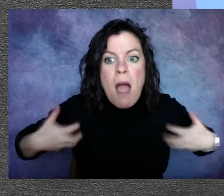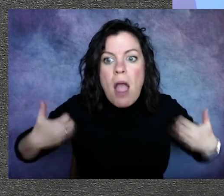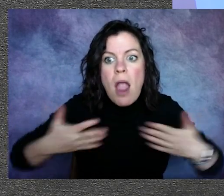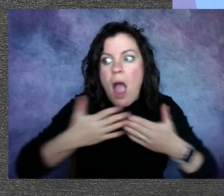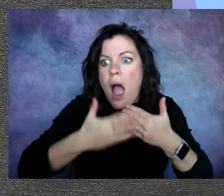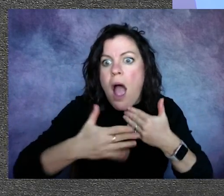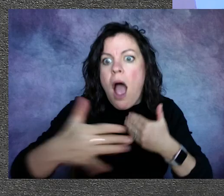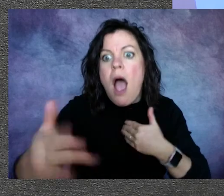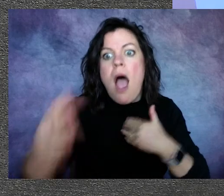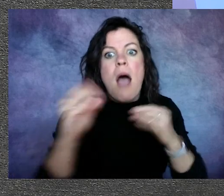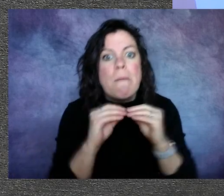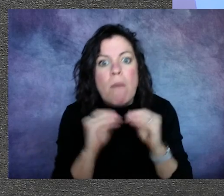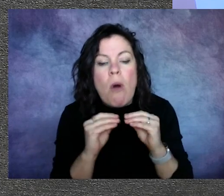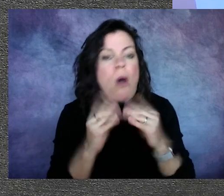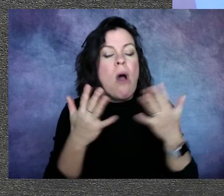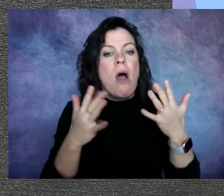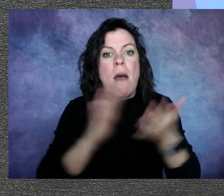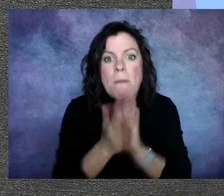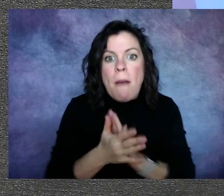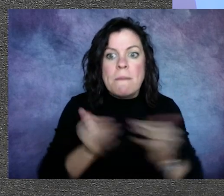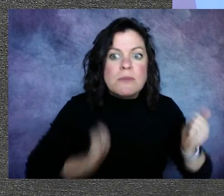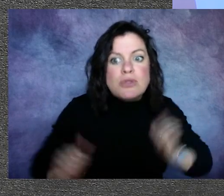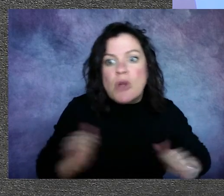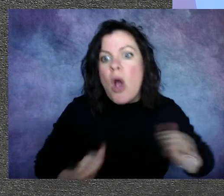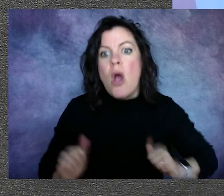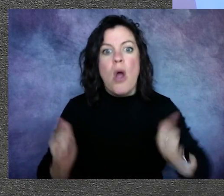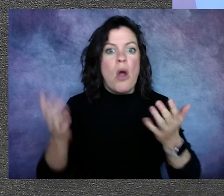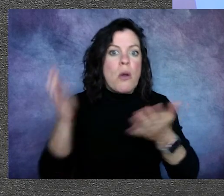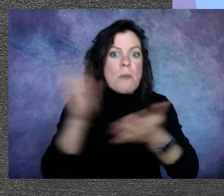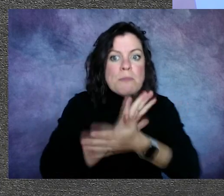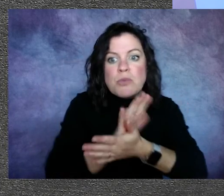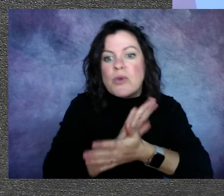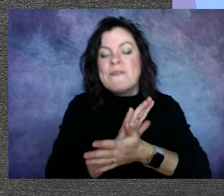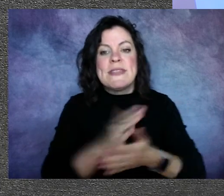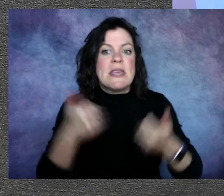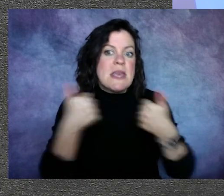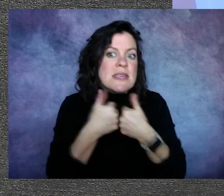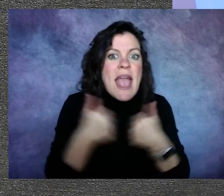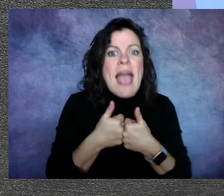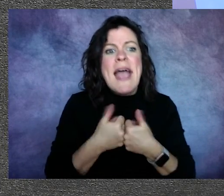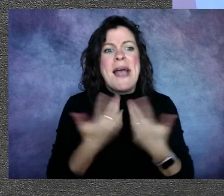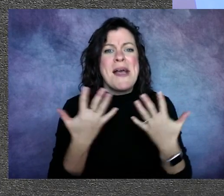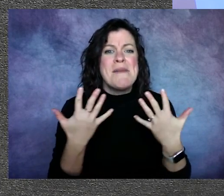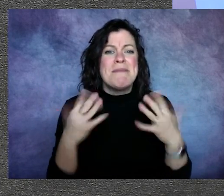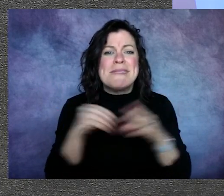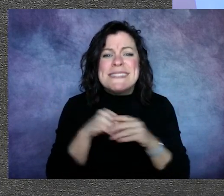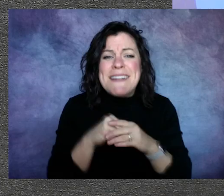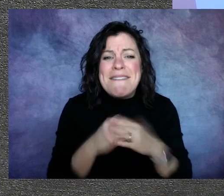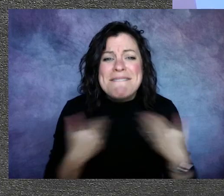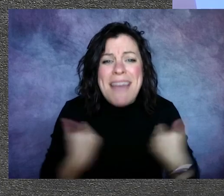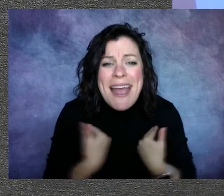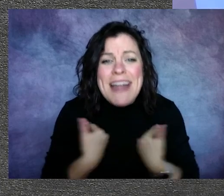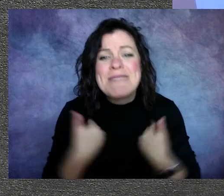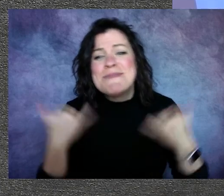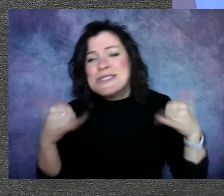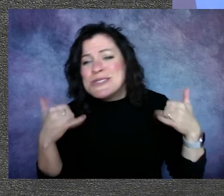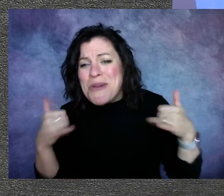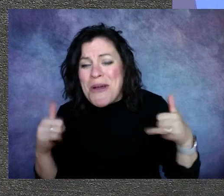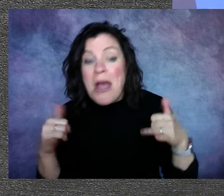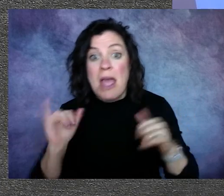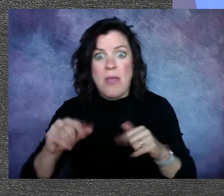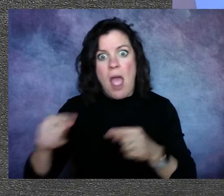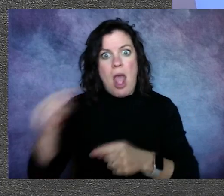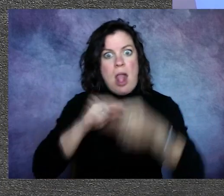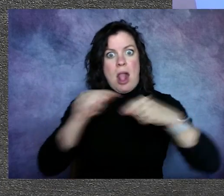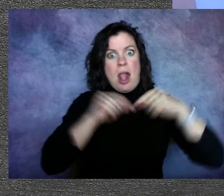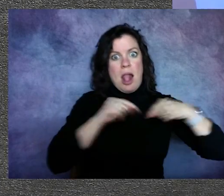of the shows, the movies, the games, the stuffed animals, the toys, all the books started with this book